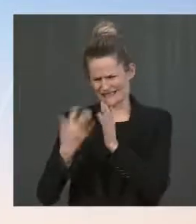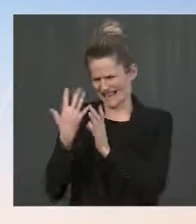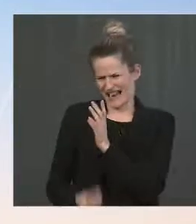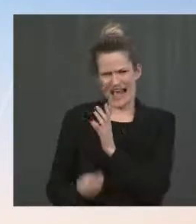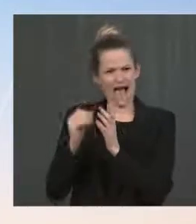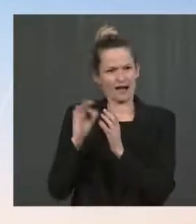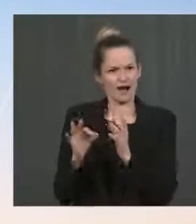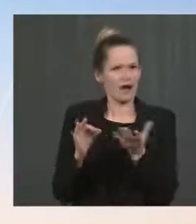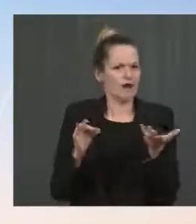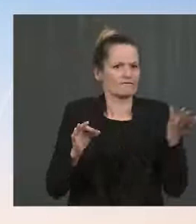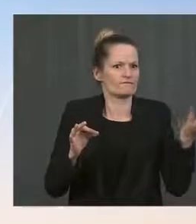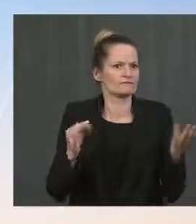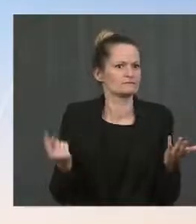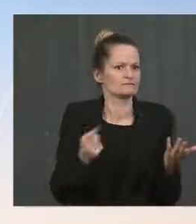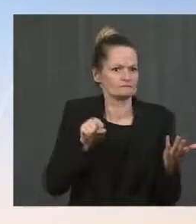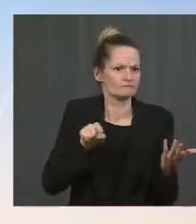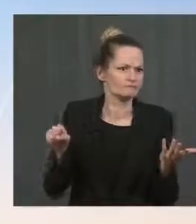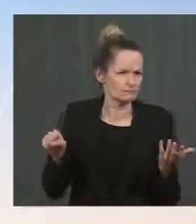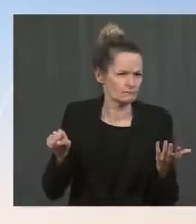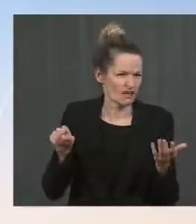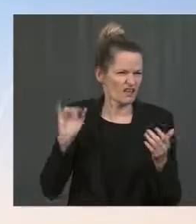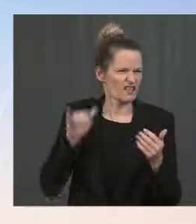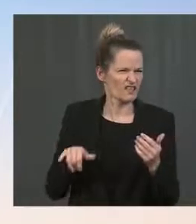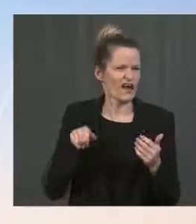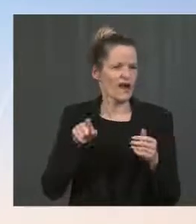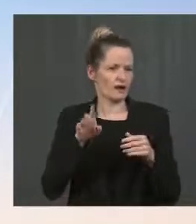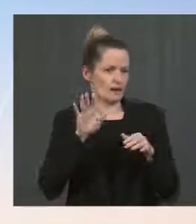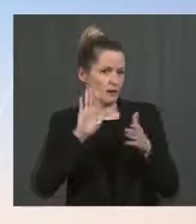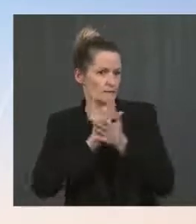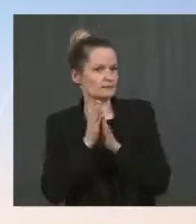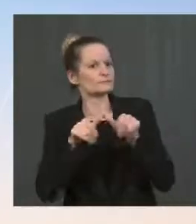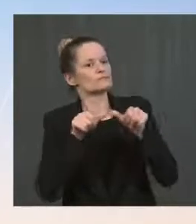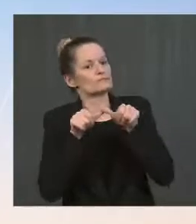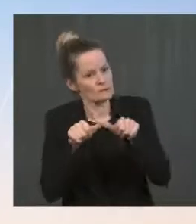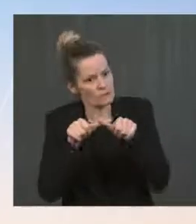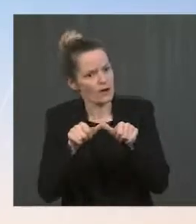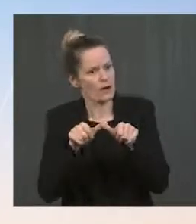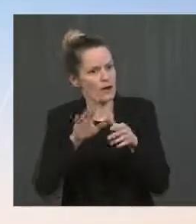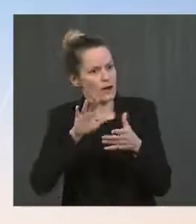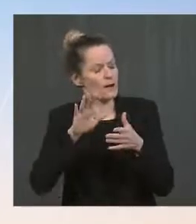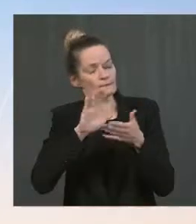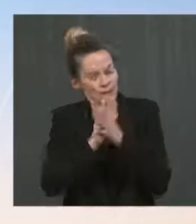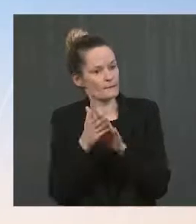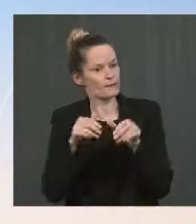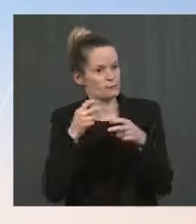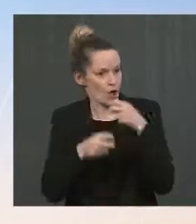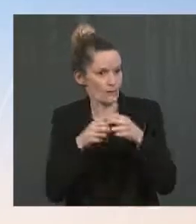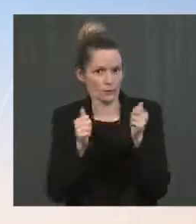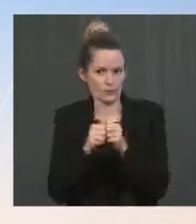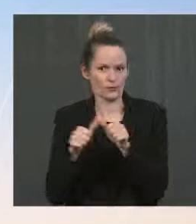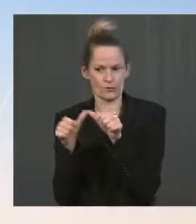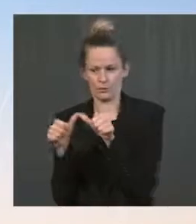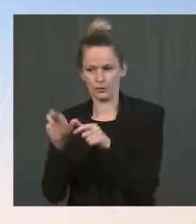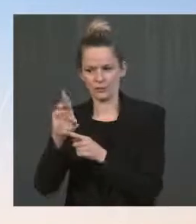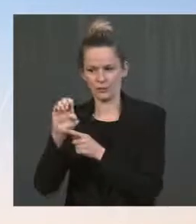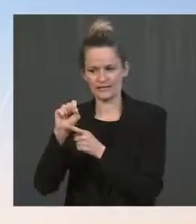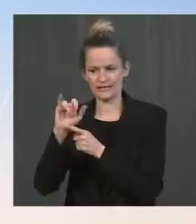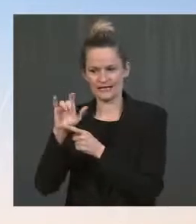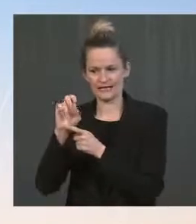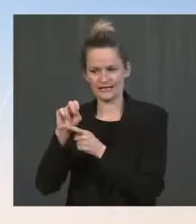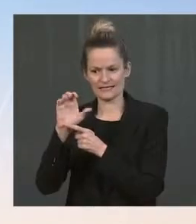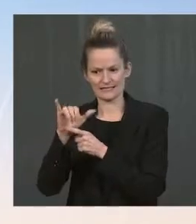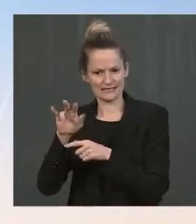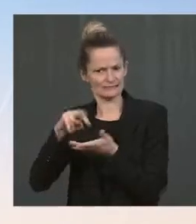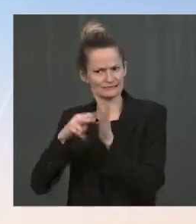And one of the things that we've seen, I mean, we all have experienced in this pandemic, is that a serial underinvestment in the resilience of